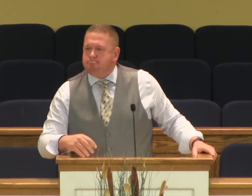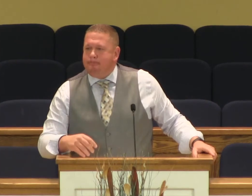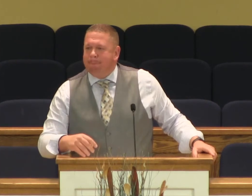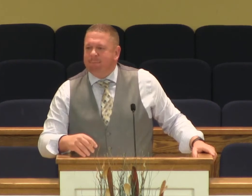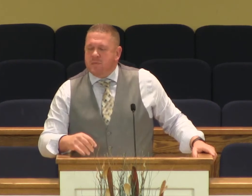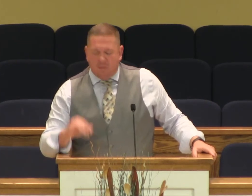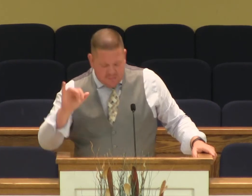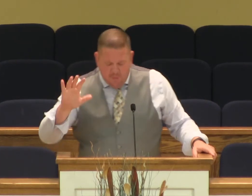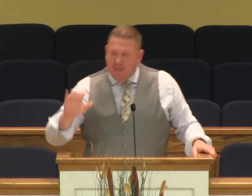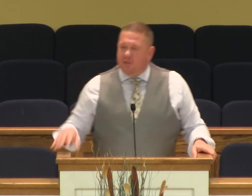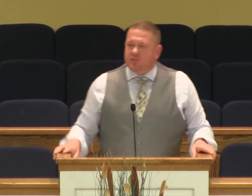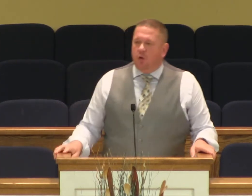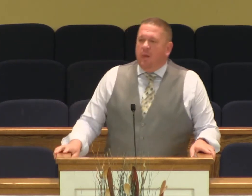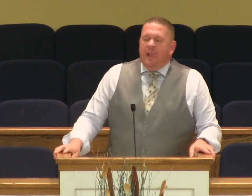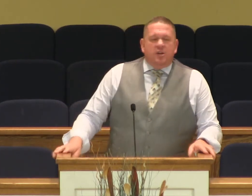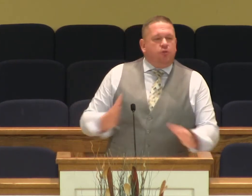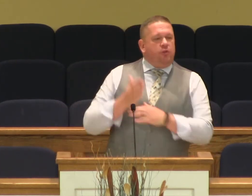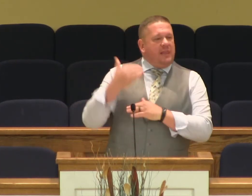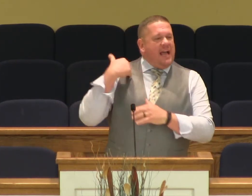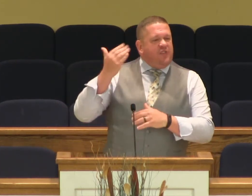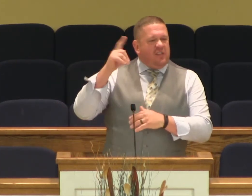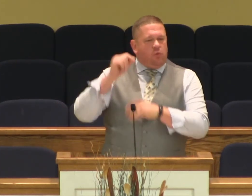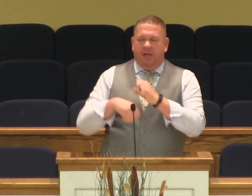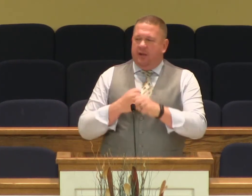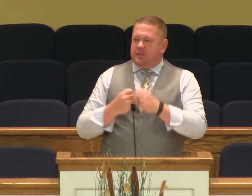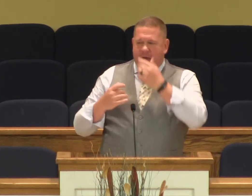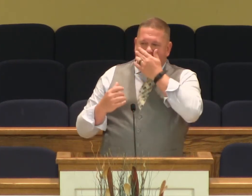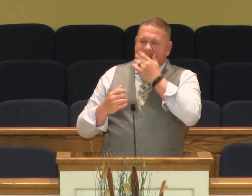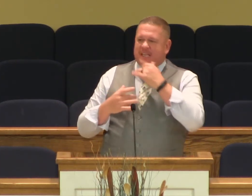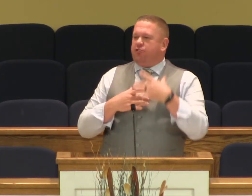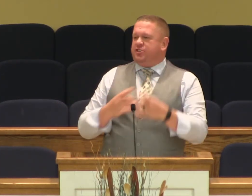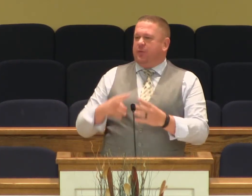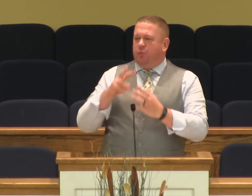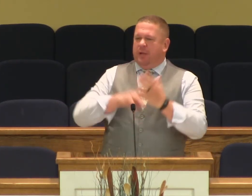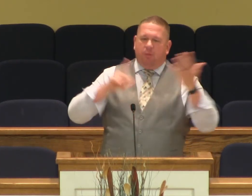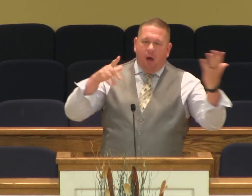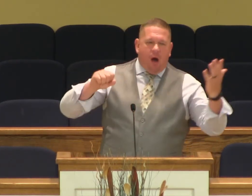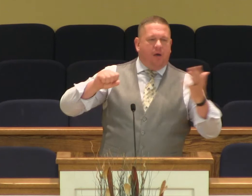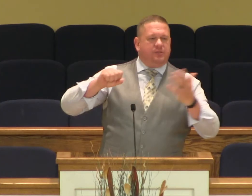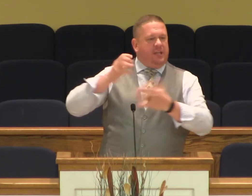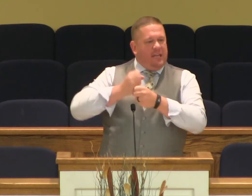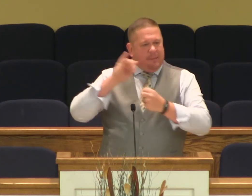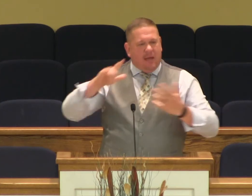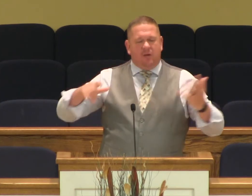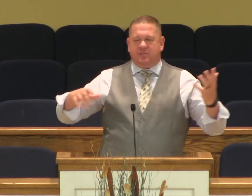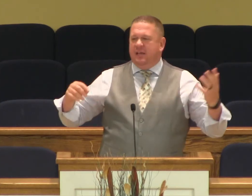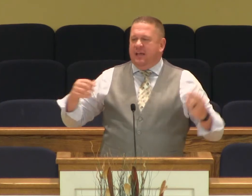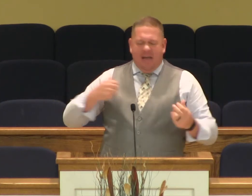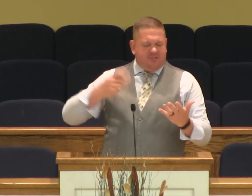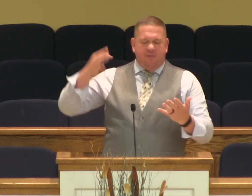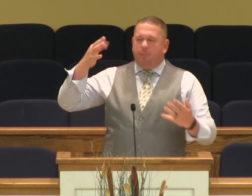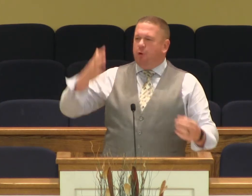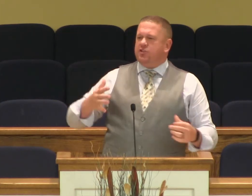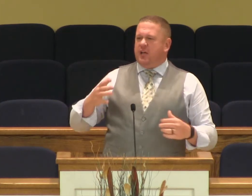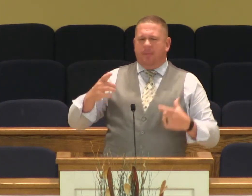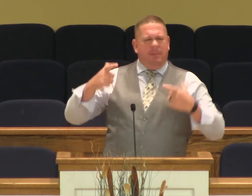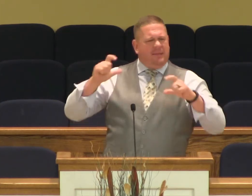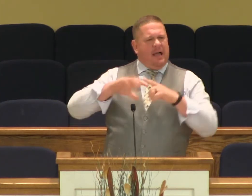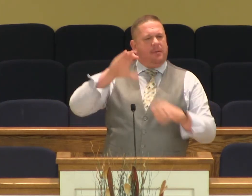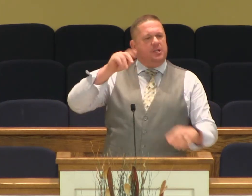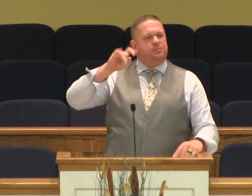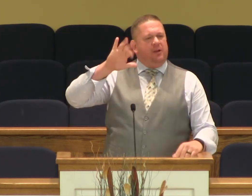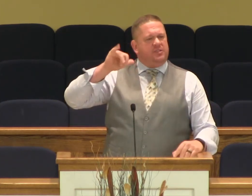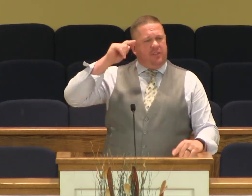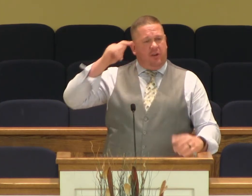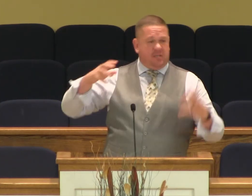A distraction. Stay with me now. So through the last 15, 20 years, it's interesting when you read blogs and get emails, and I have several preachers that are